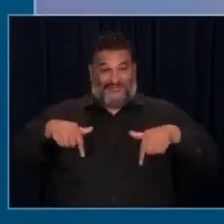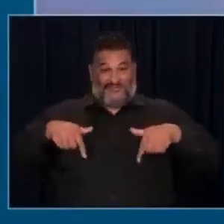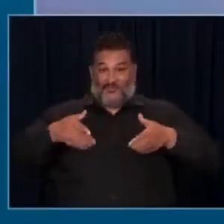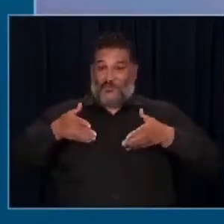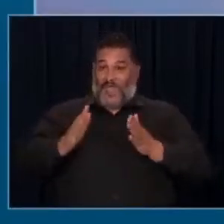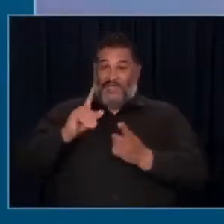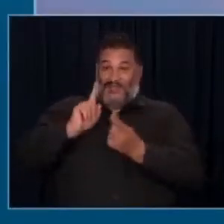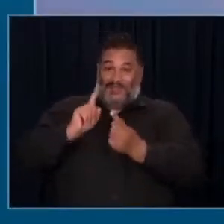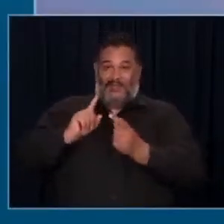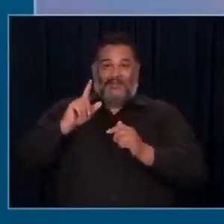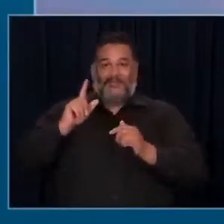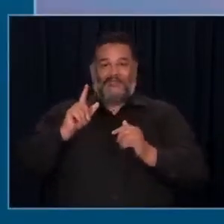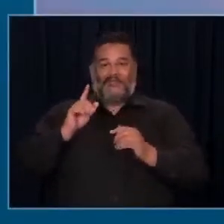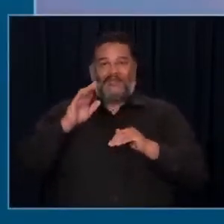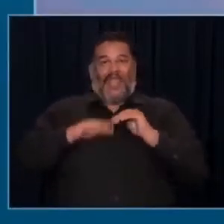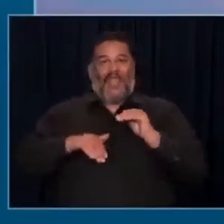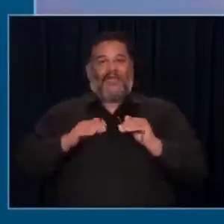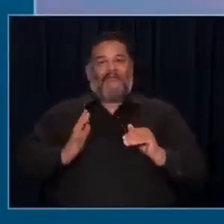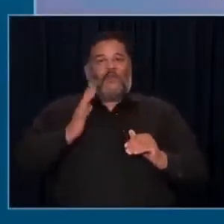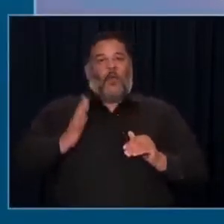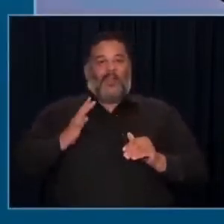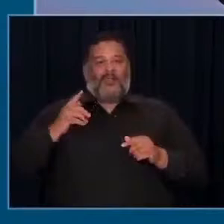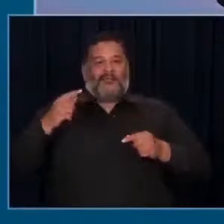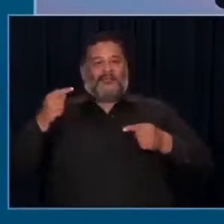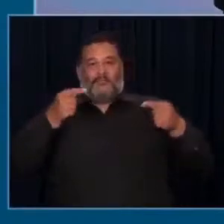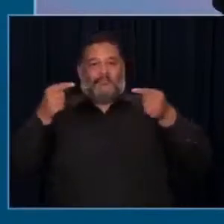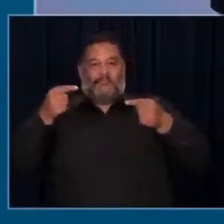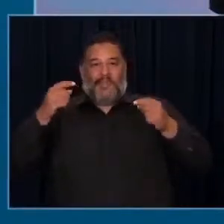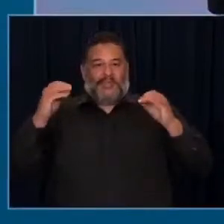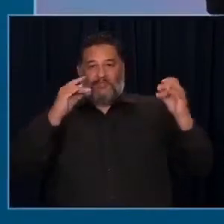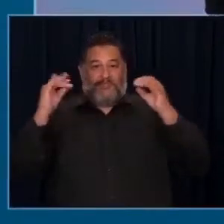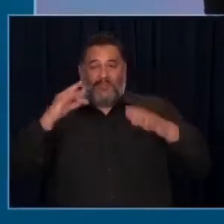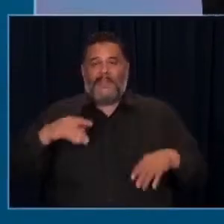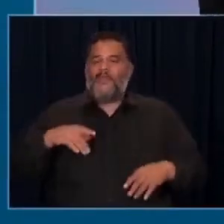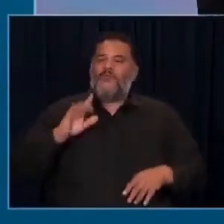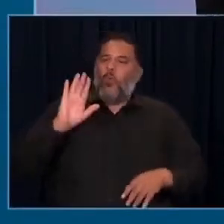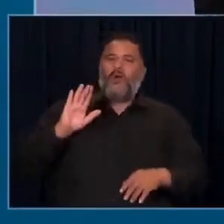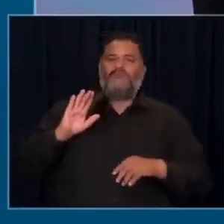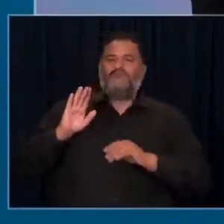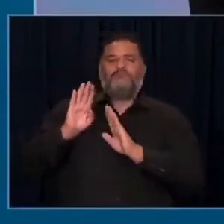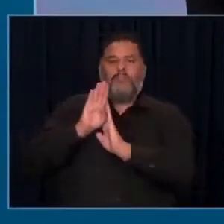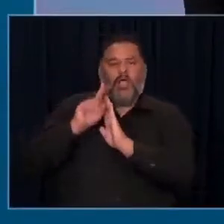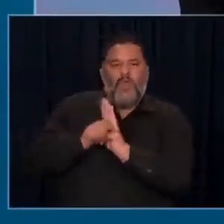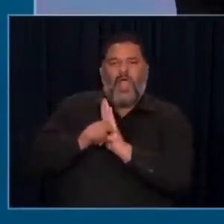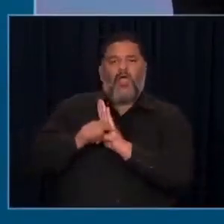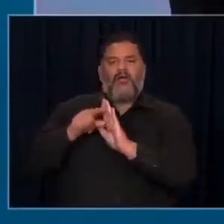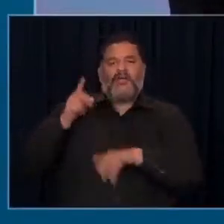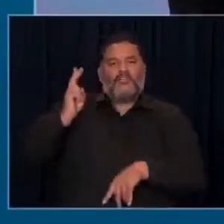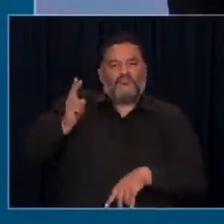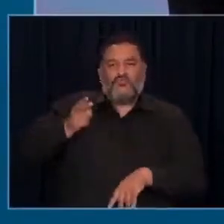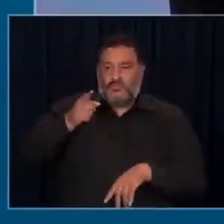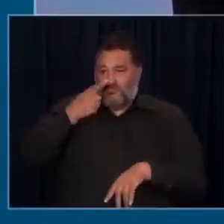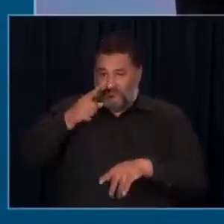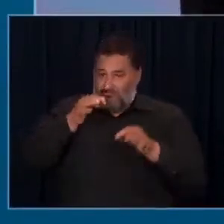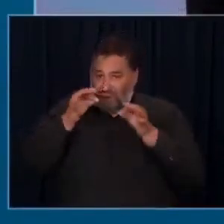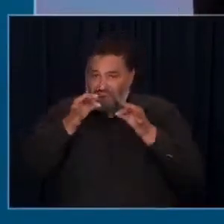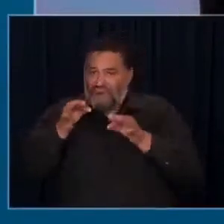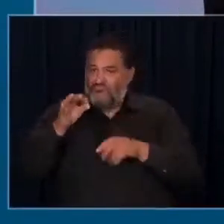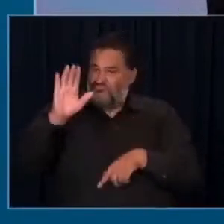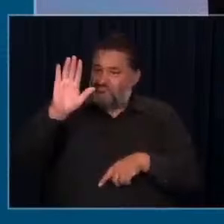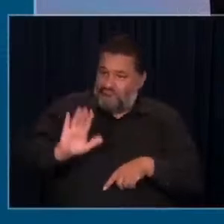formal debate is a bit of your biography. If you could sketch us out a bit of what voters might want to know about you as a